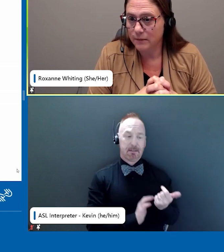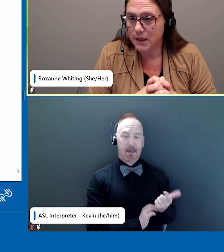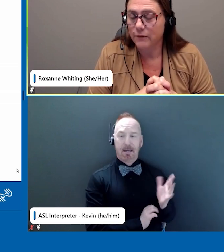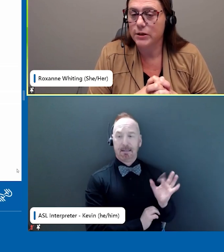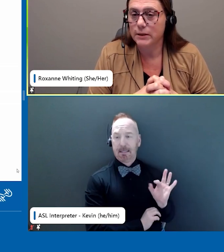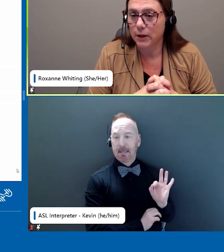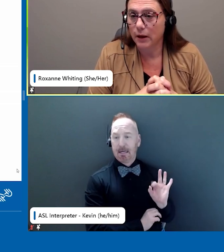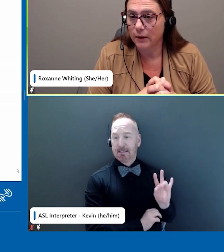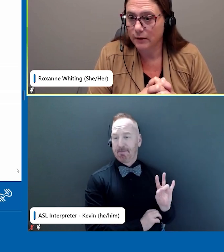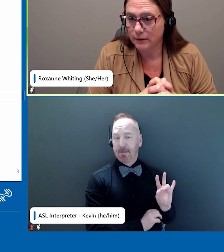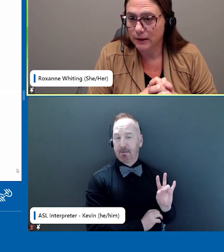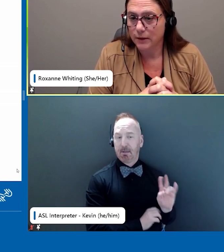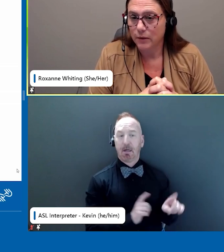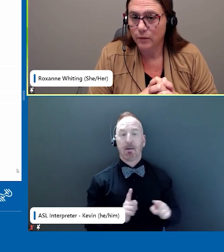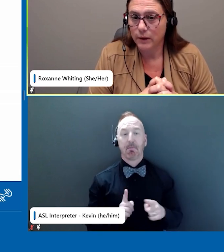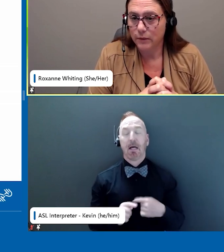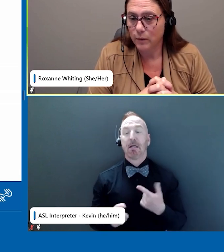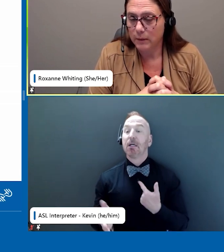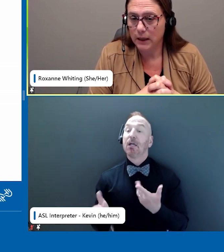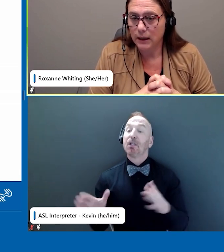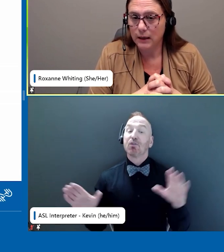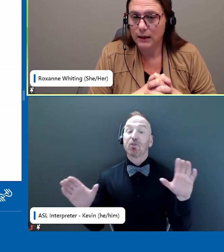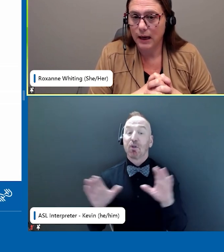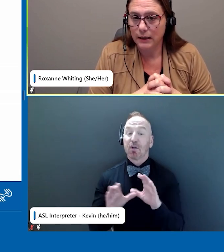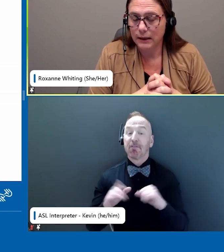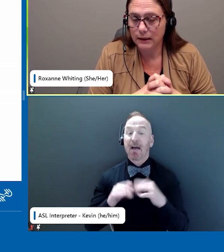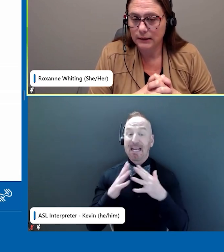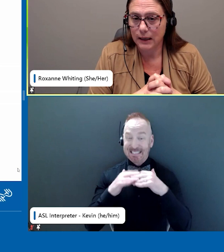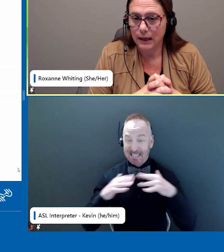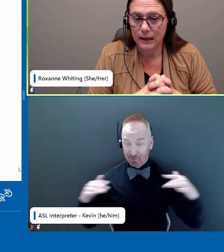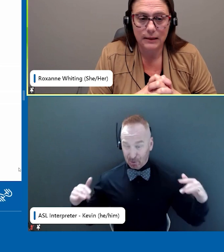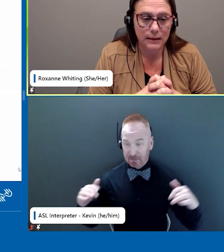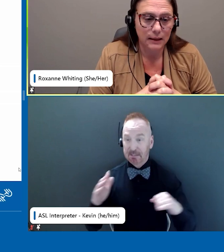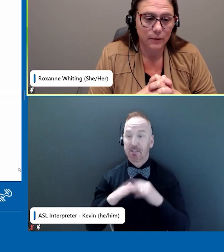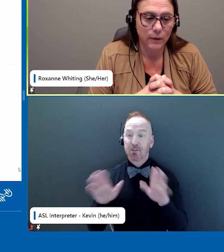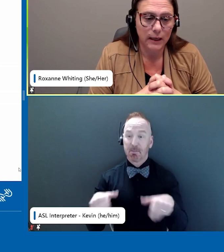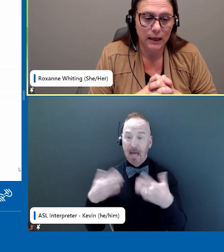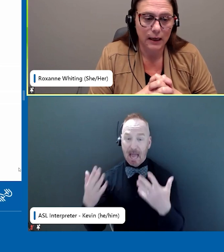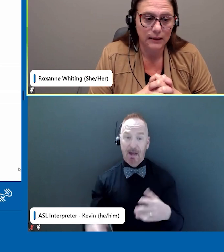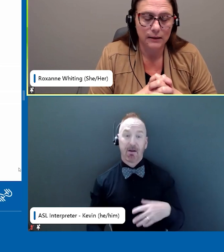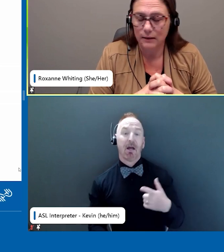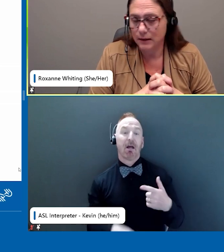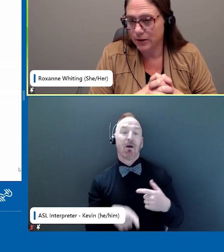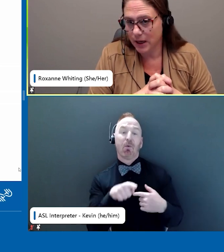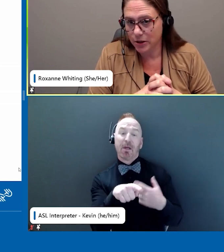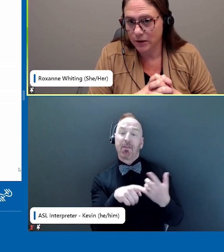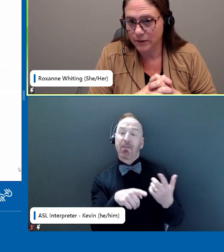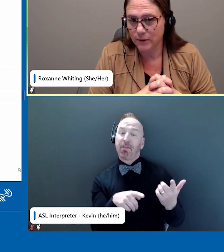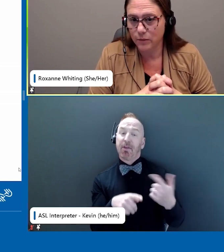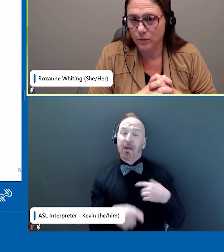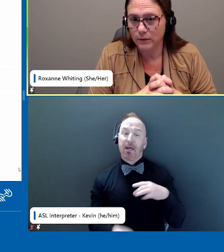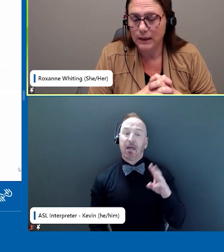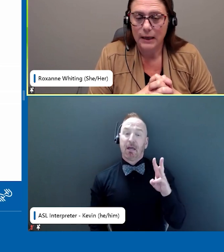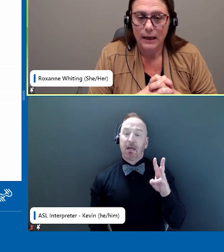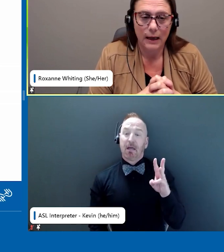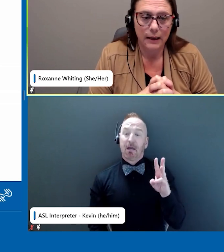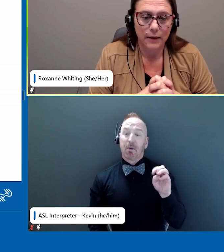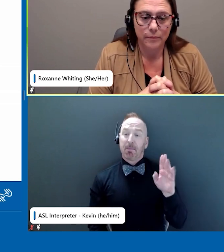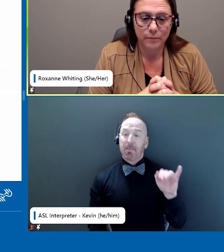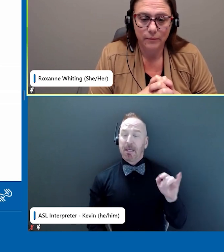certified diverse supplier with WeBe Canada and We Connect International. So